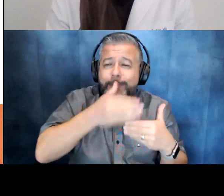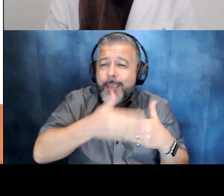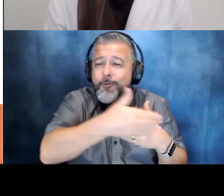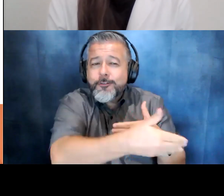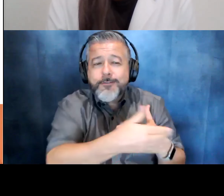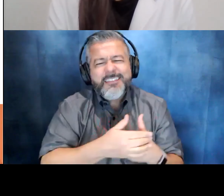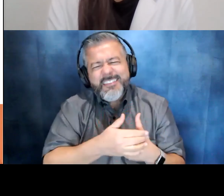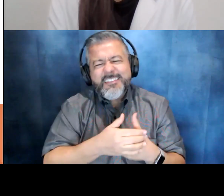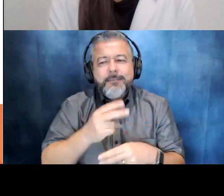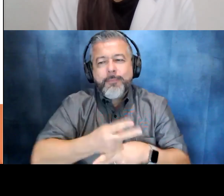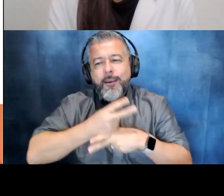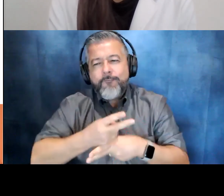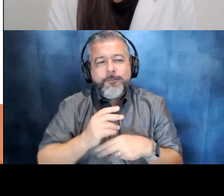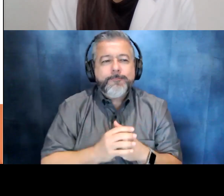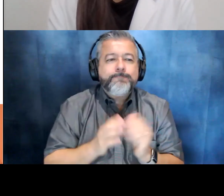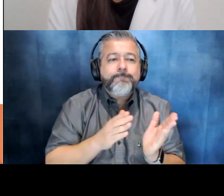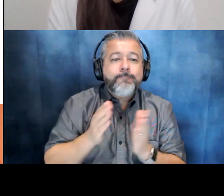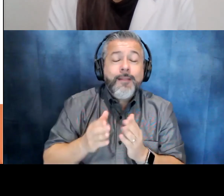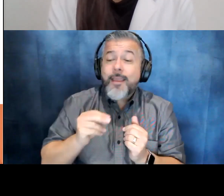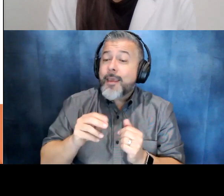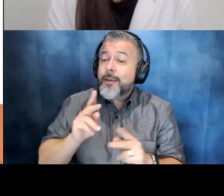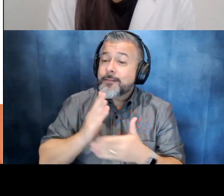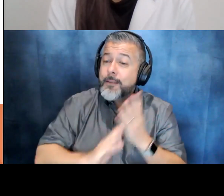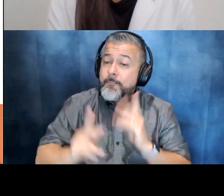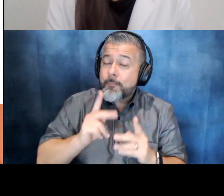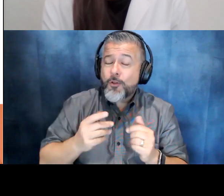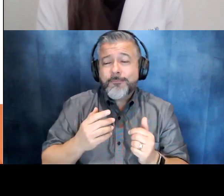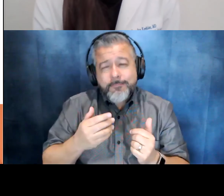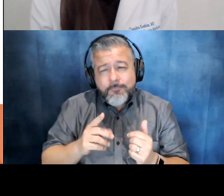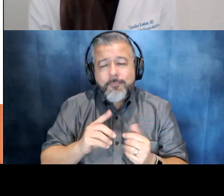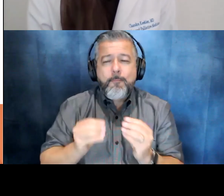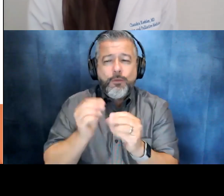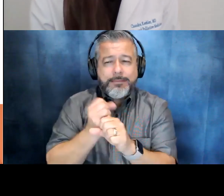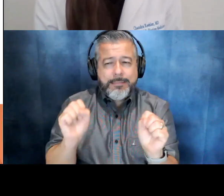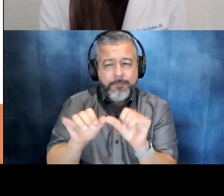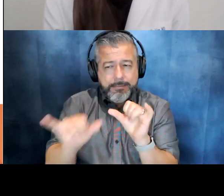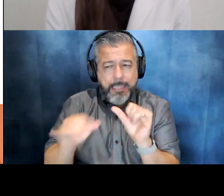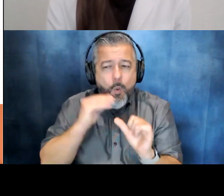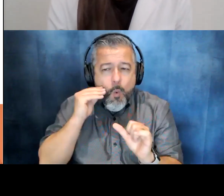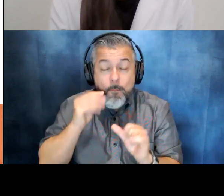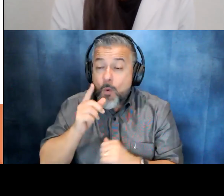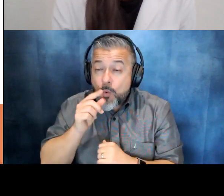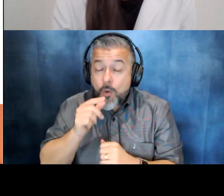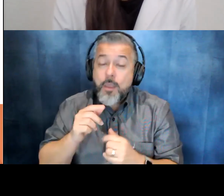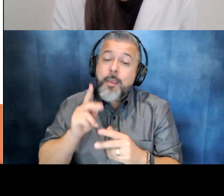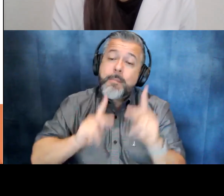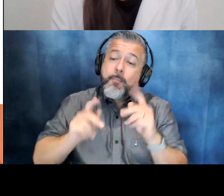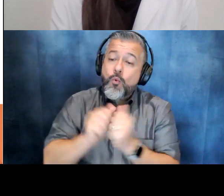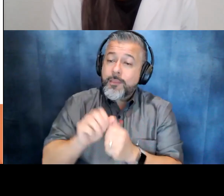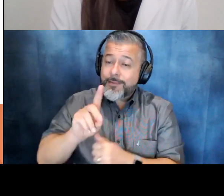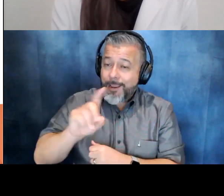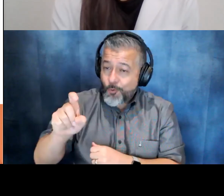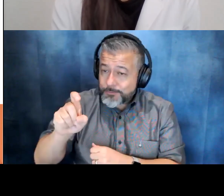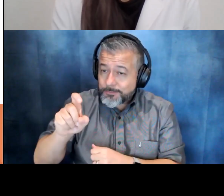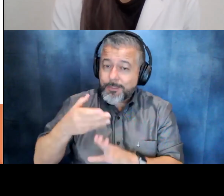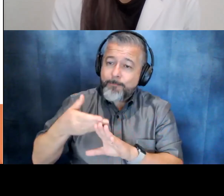And people who should really just stay home during these holidays are people with a diagnosis or symptoms of COVID. If